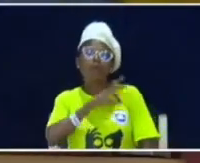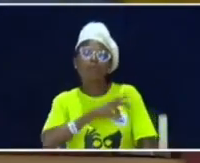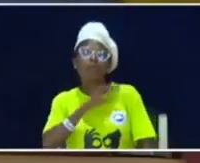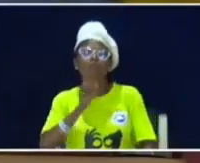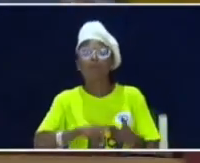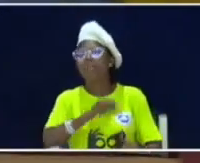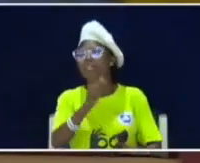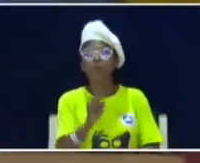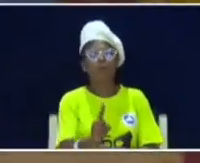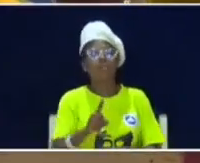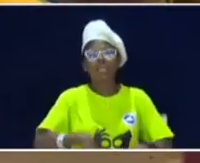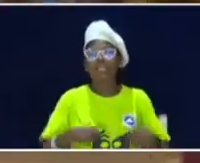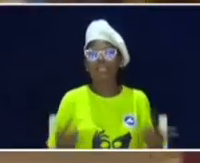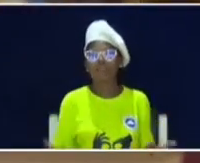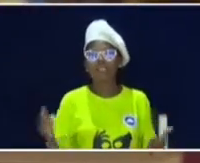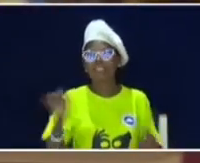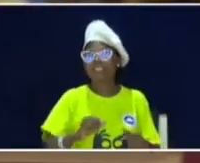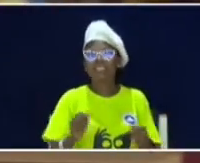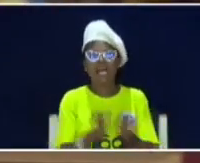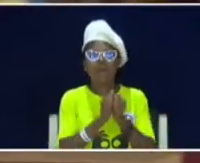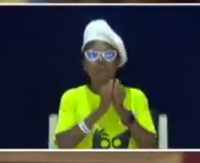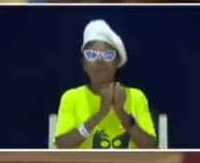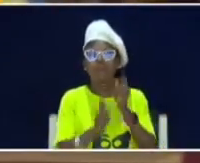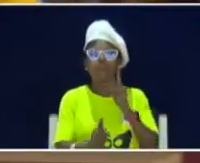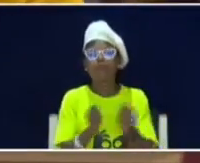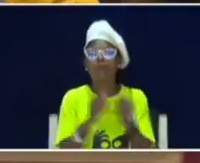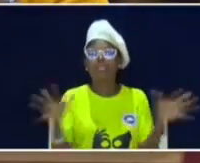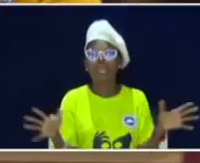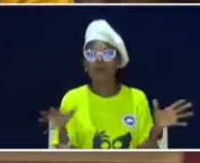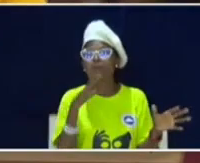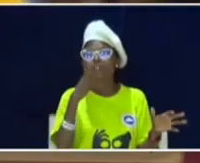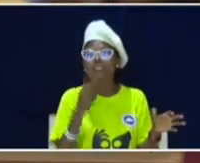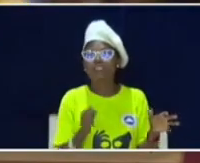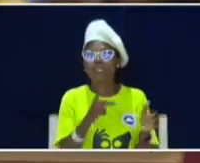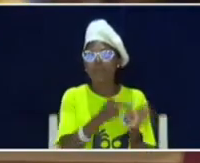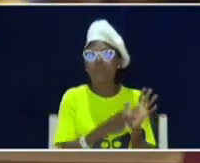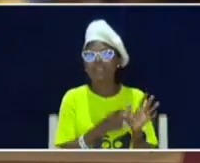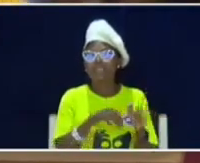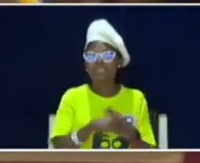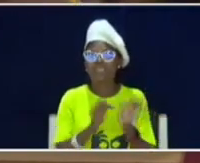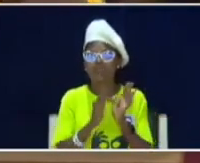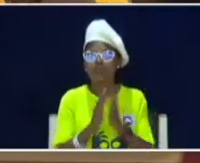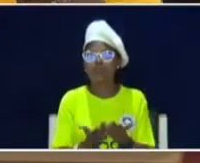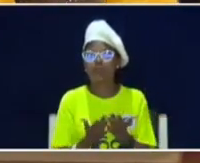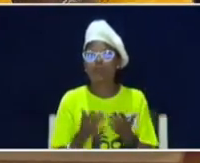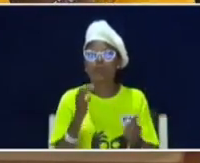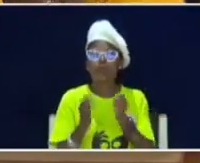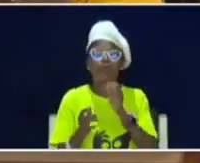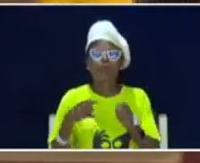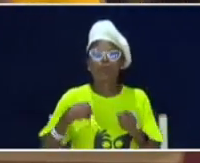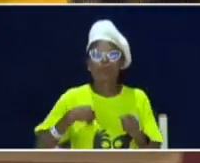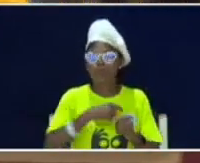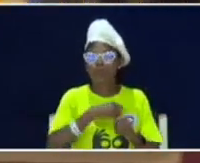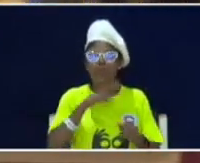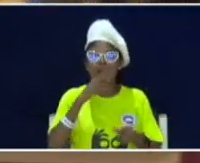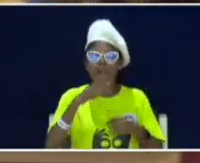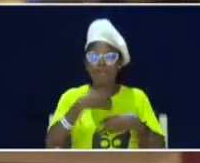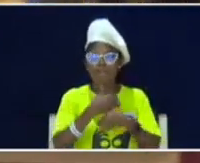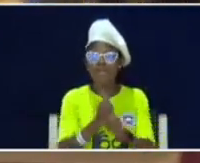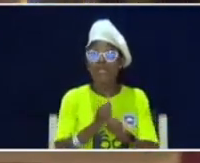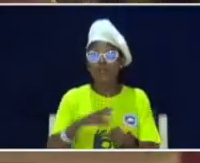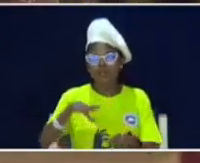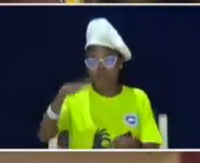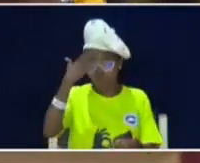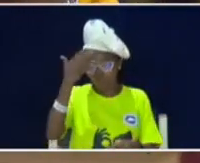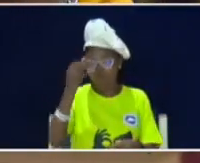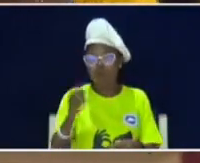people, they are people without impact. And in the Bible, we are made known of a man called Methuselah.